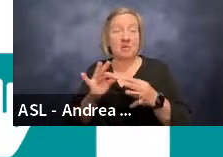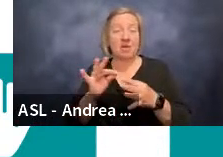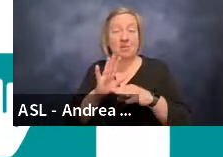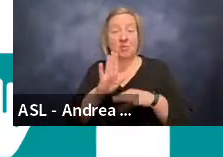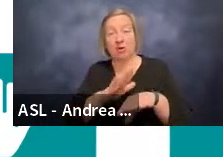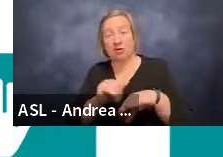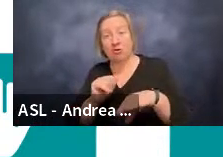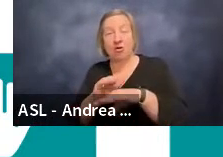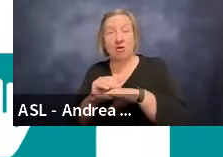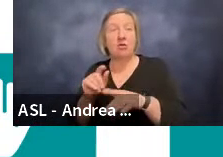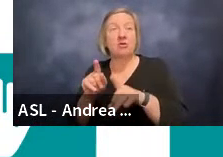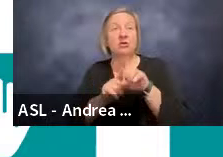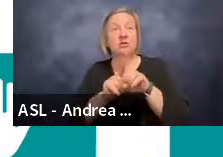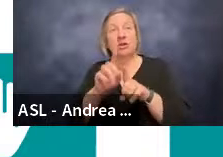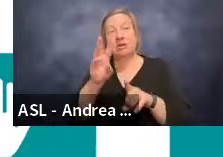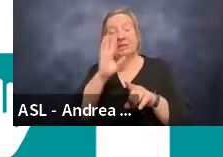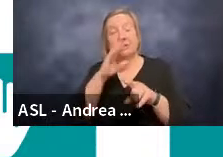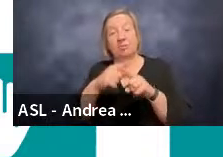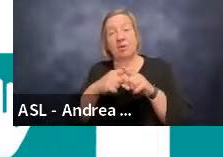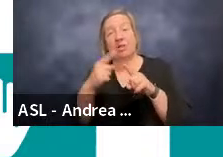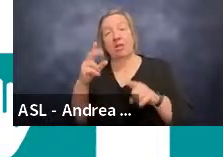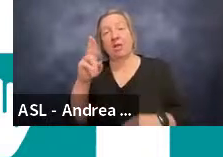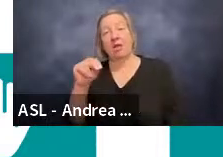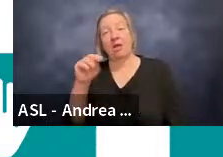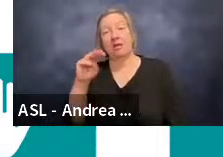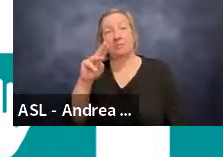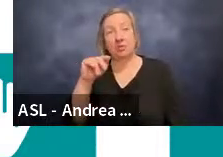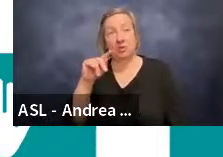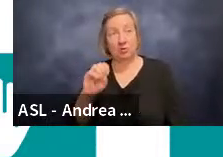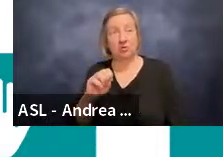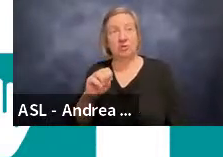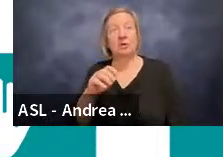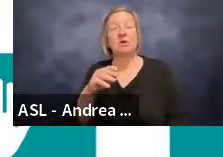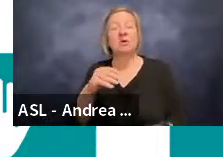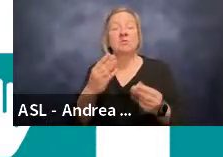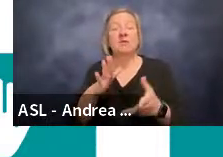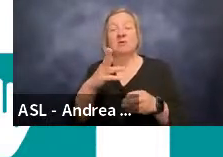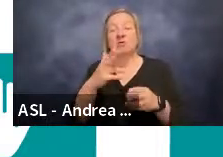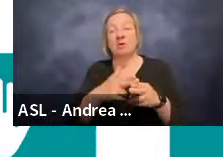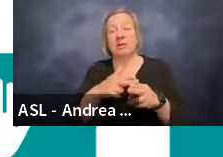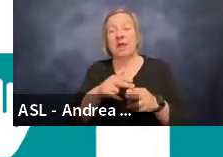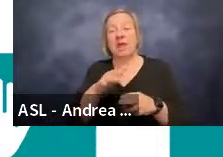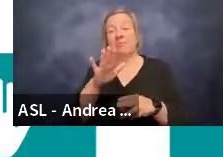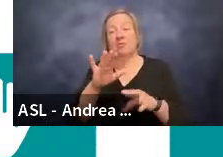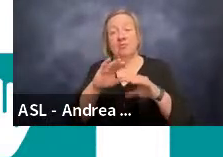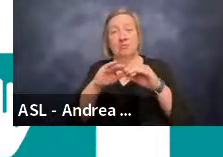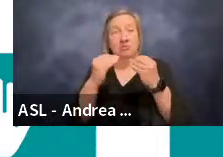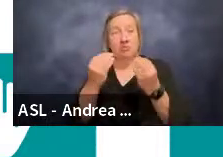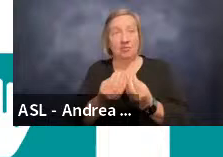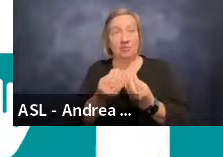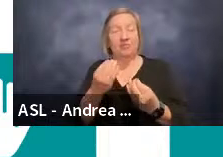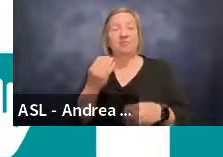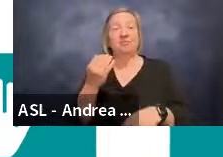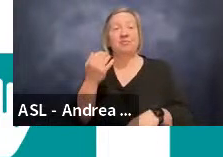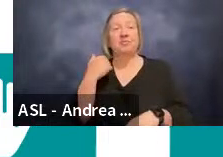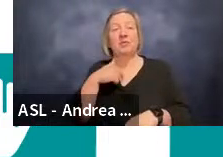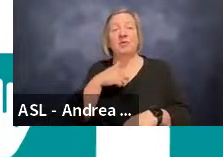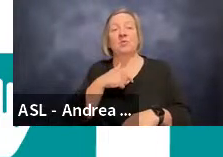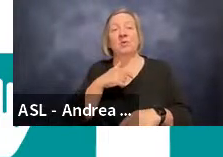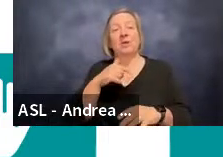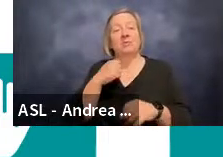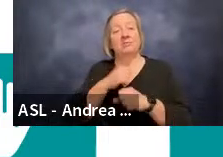and *6 to unmute yourself. We ask that you provide your name and affiliation so that we can ensure